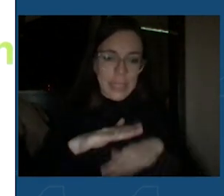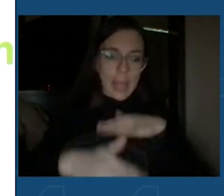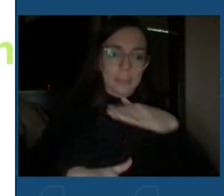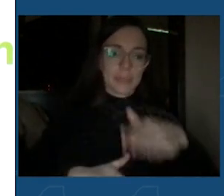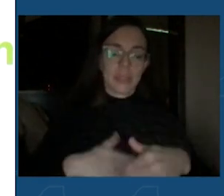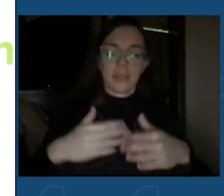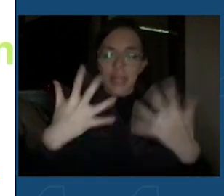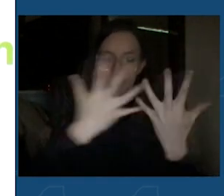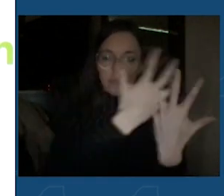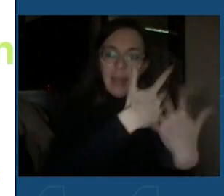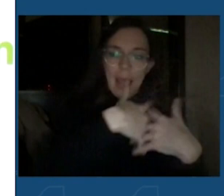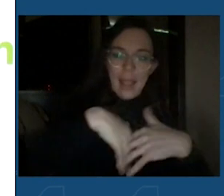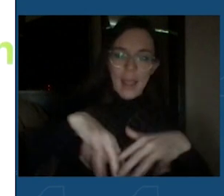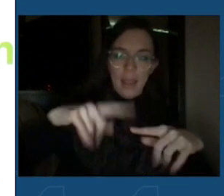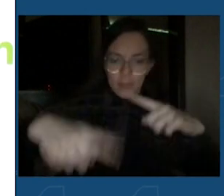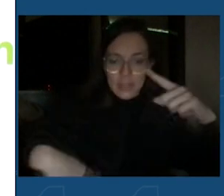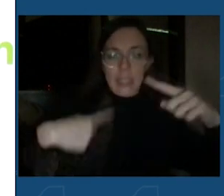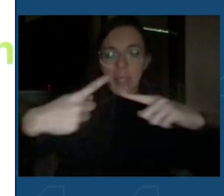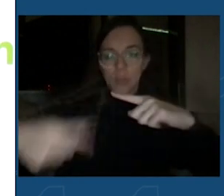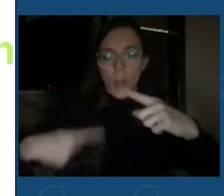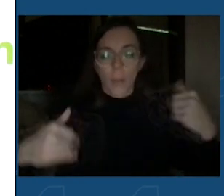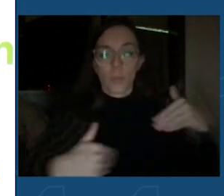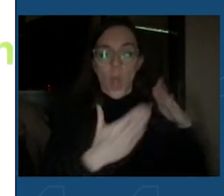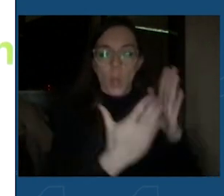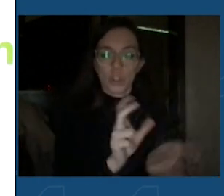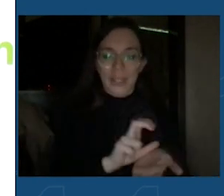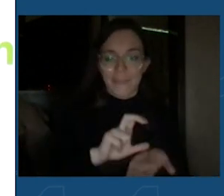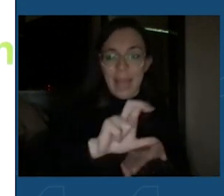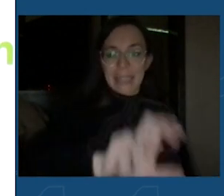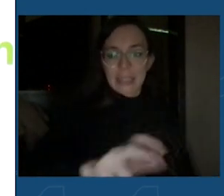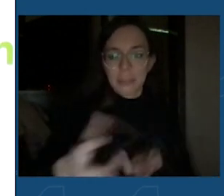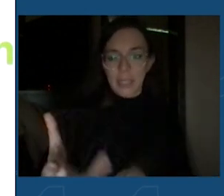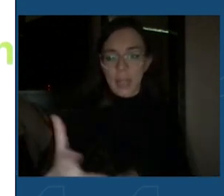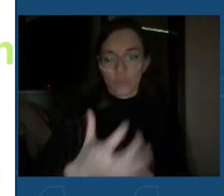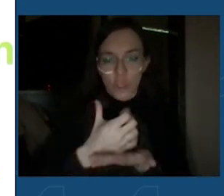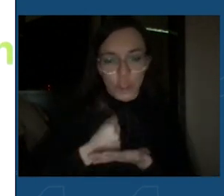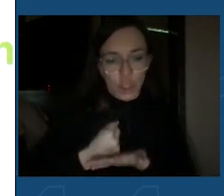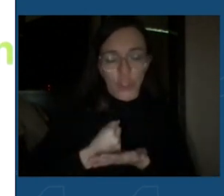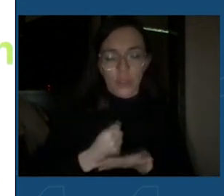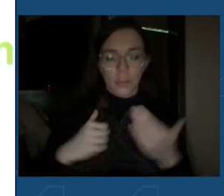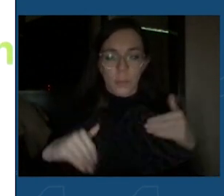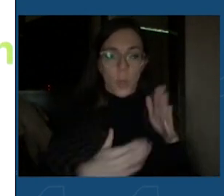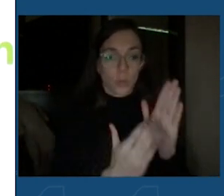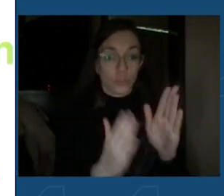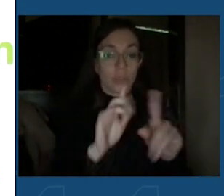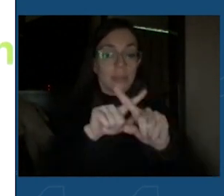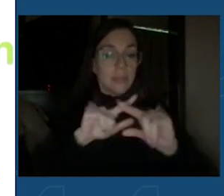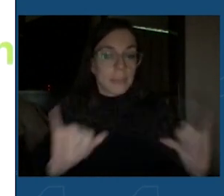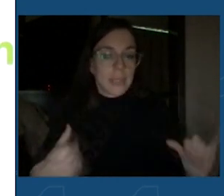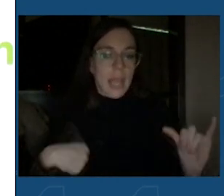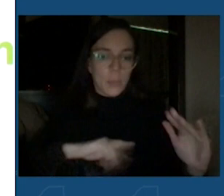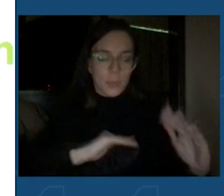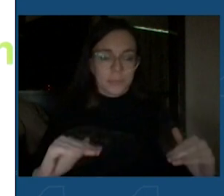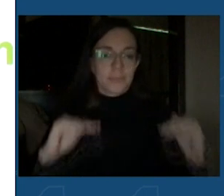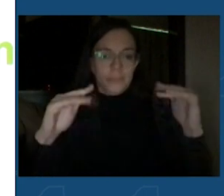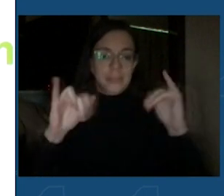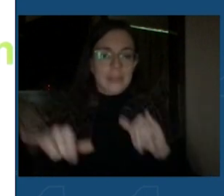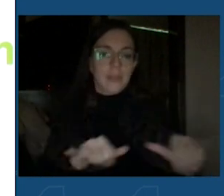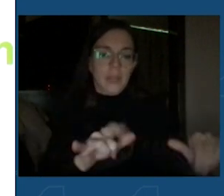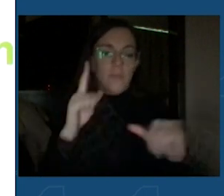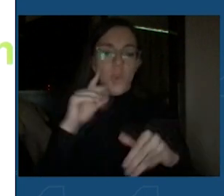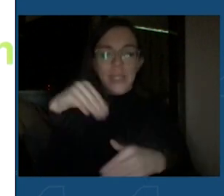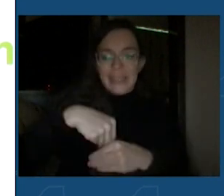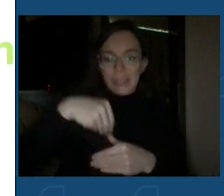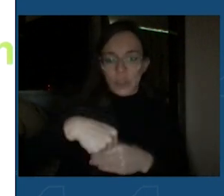approach, investment and return approach. And at the same time, we have raised the standards for indoor environmental quality and